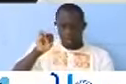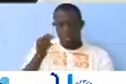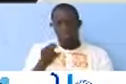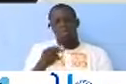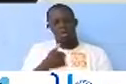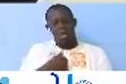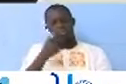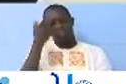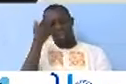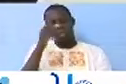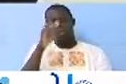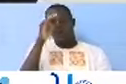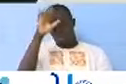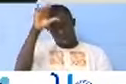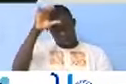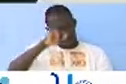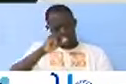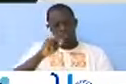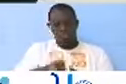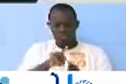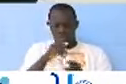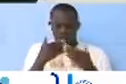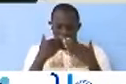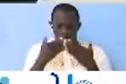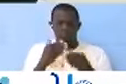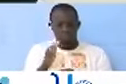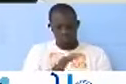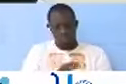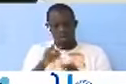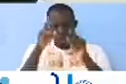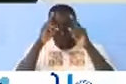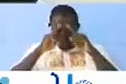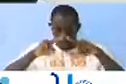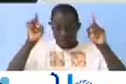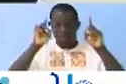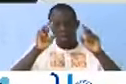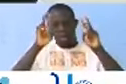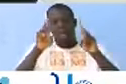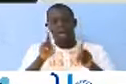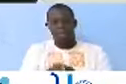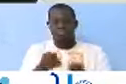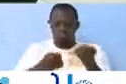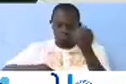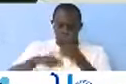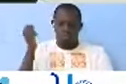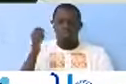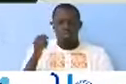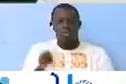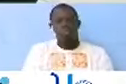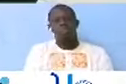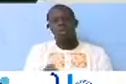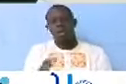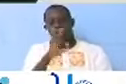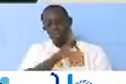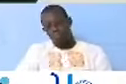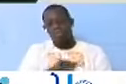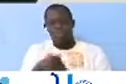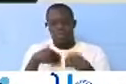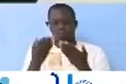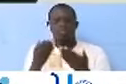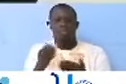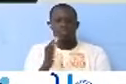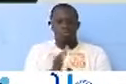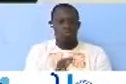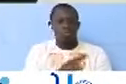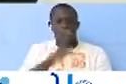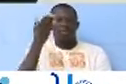tell us that it was you took Yaya Jammeh's bull, you sold it, and then gave the proceeds to him, but we were unfairly accused, basically,